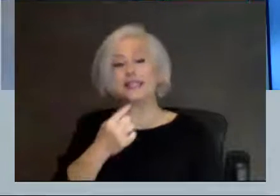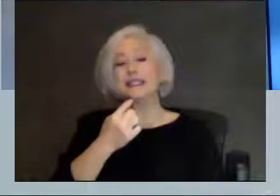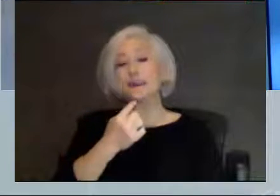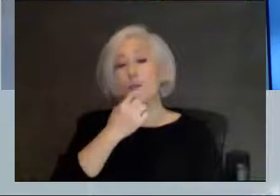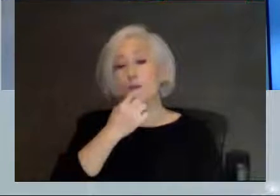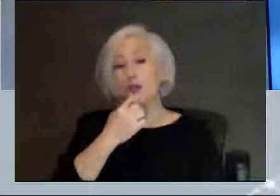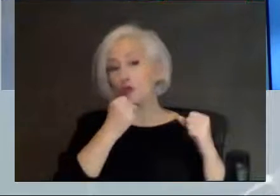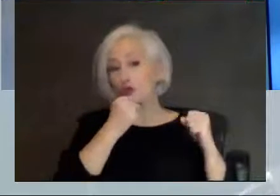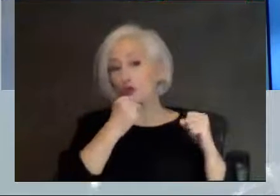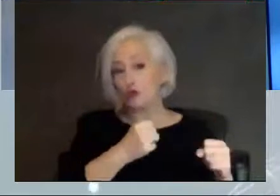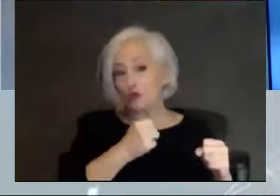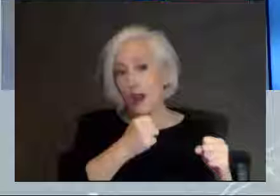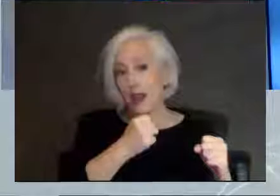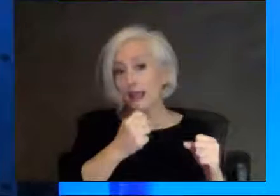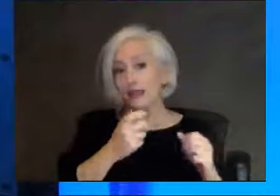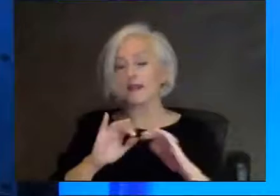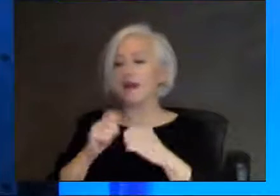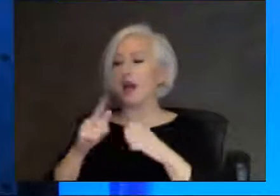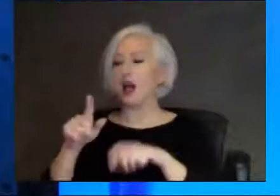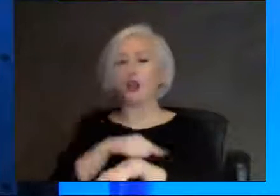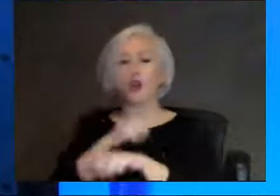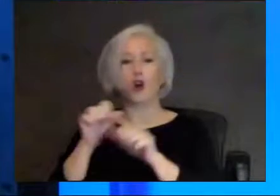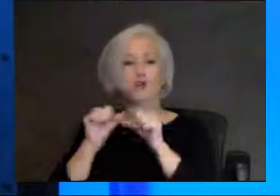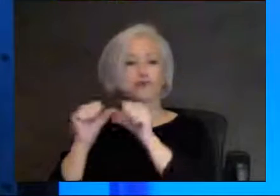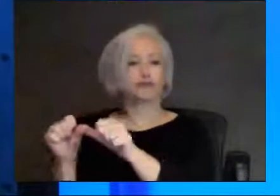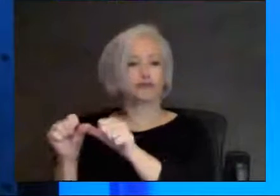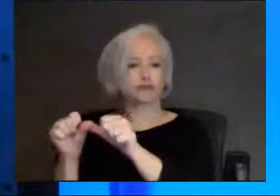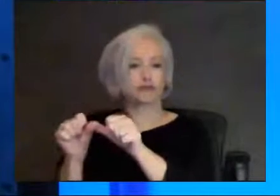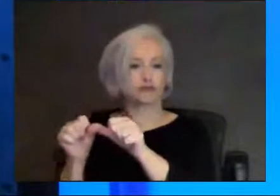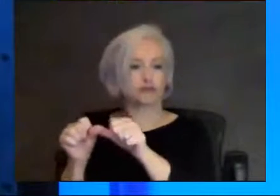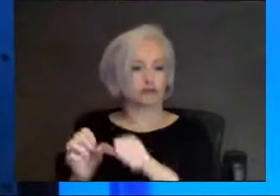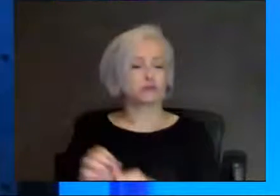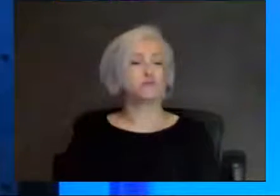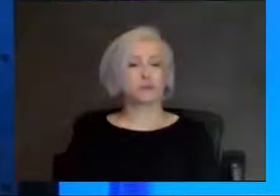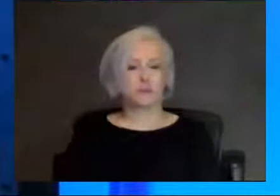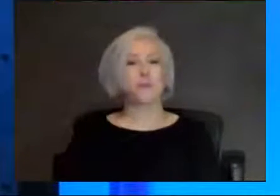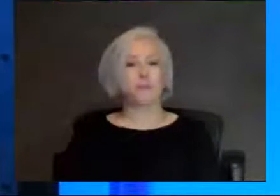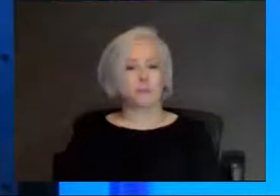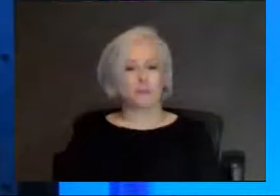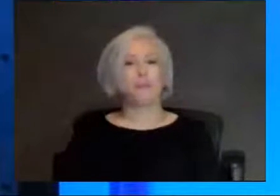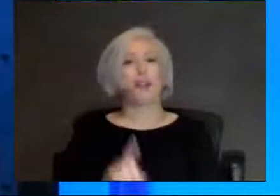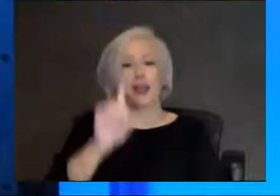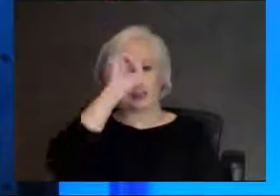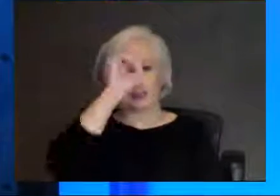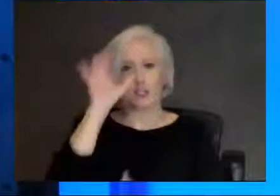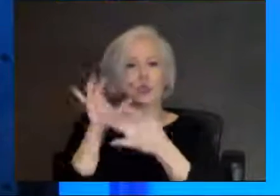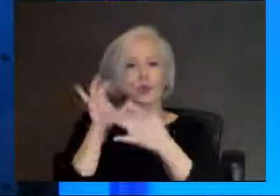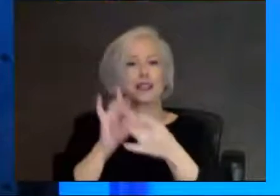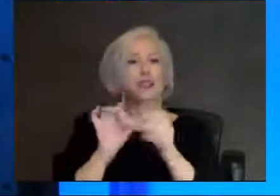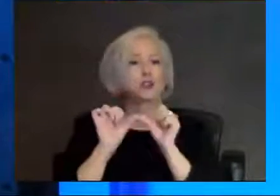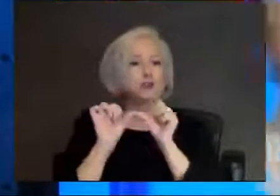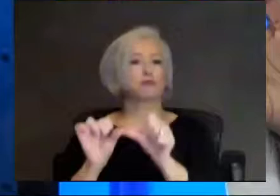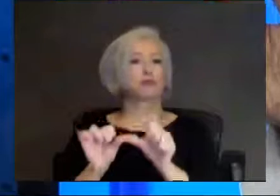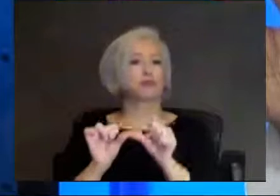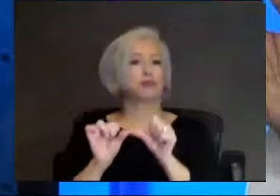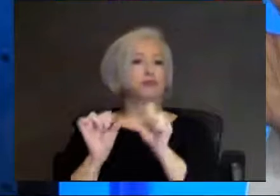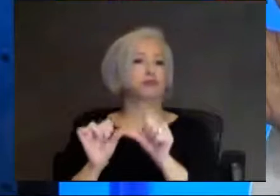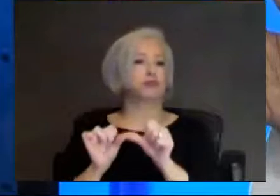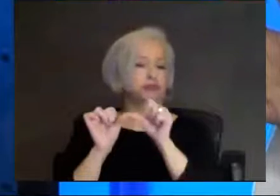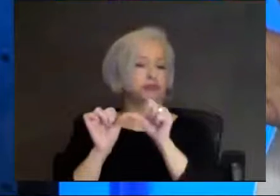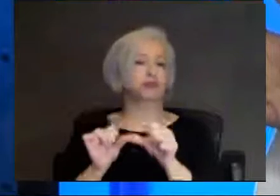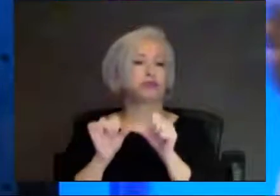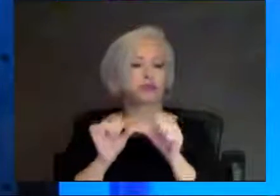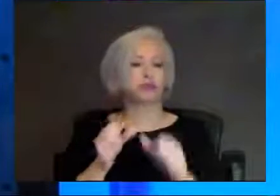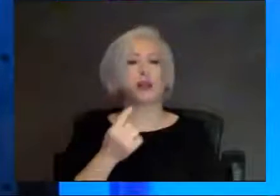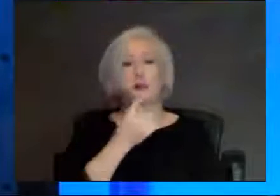the bitter taste sticks around? Yeah, so I think it has to do with persistence. If your bitter state stays in your mouth for a